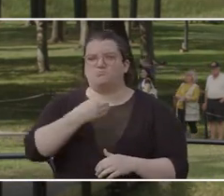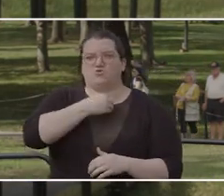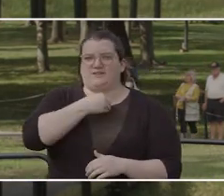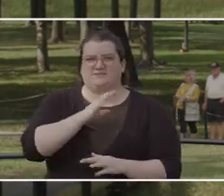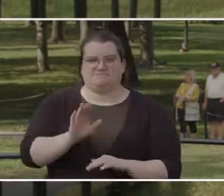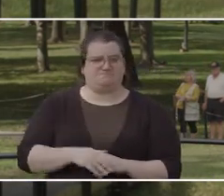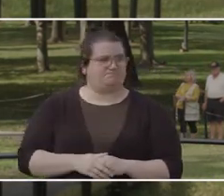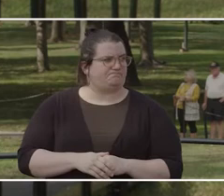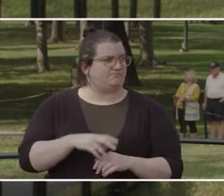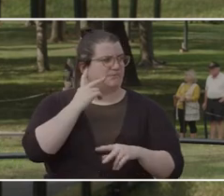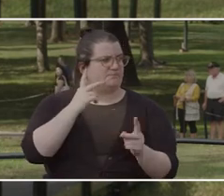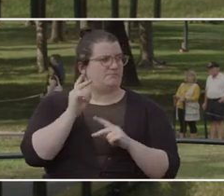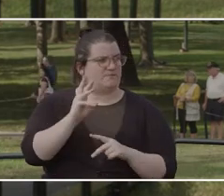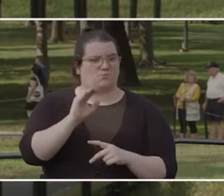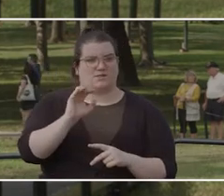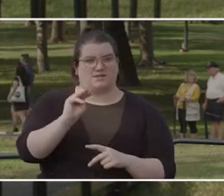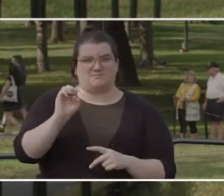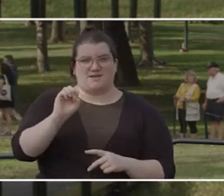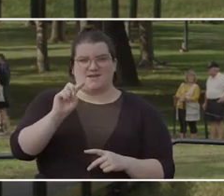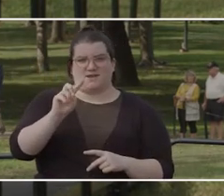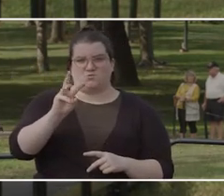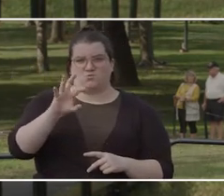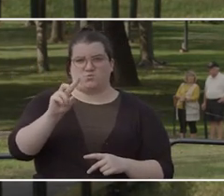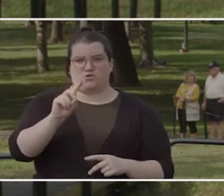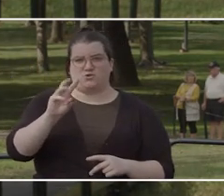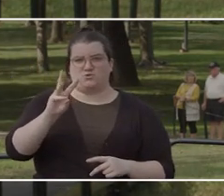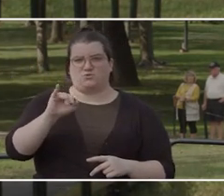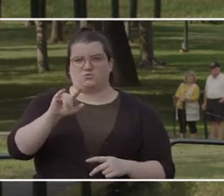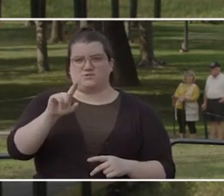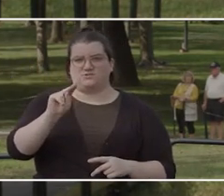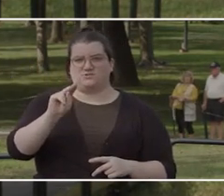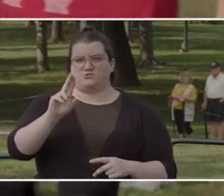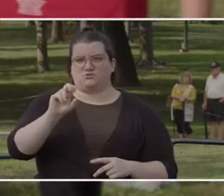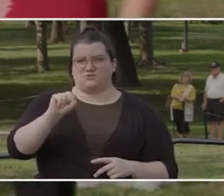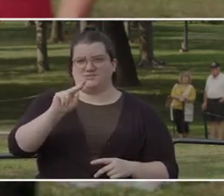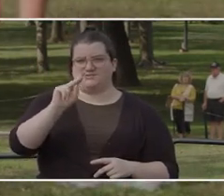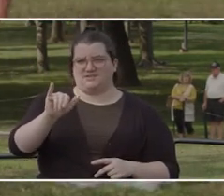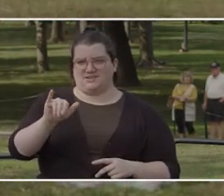In memory of William Edward Wisniewski, U.S. Marine Corps.